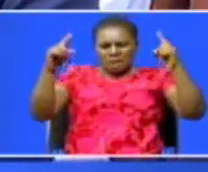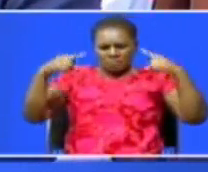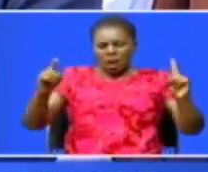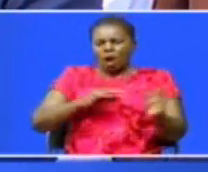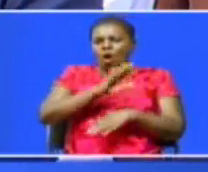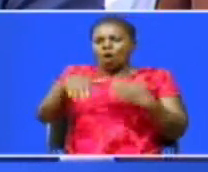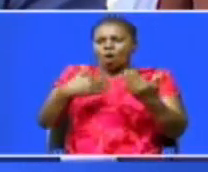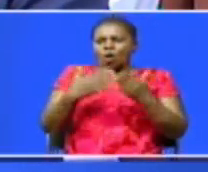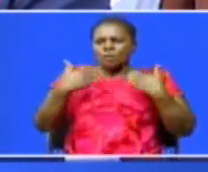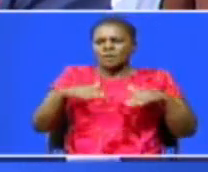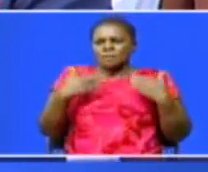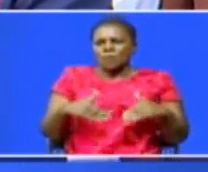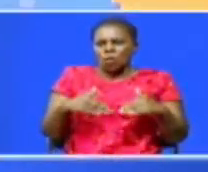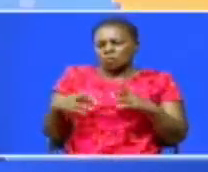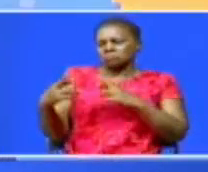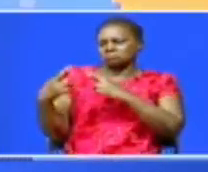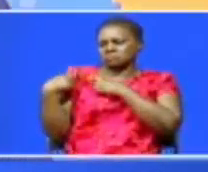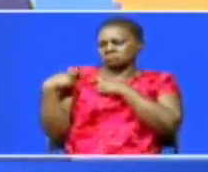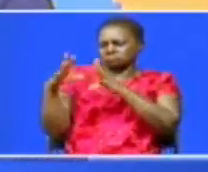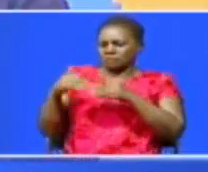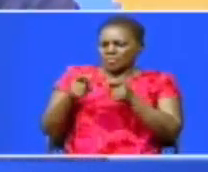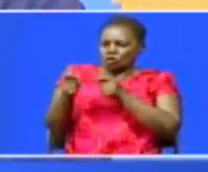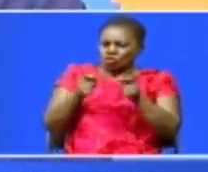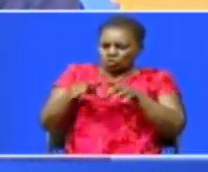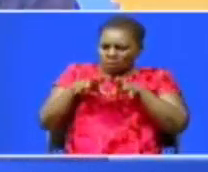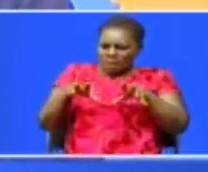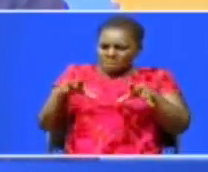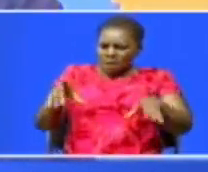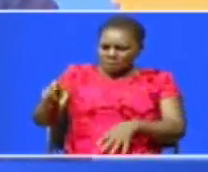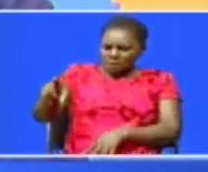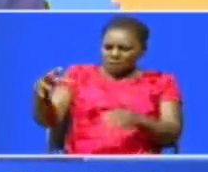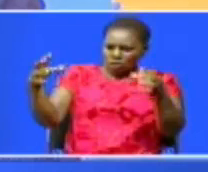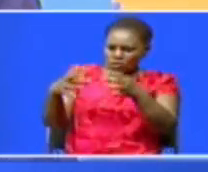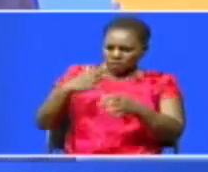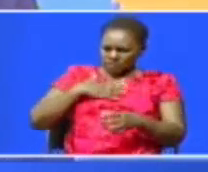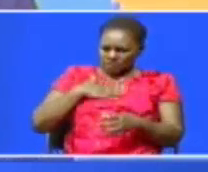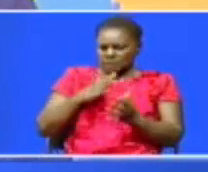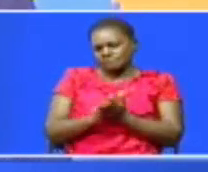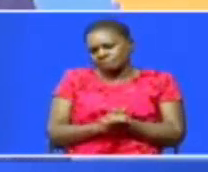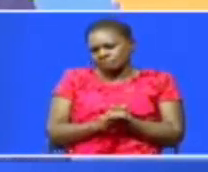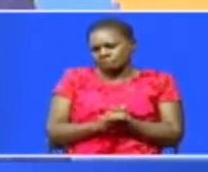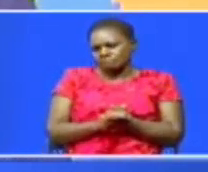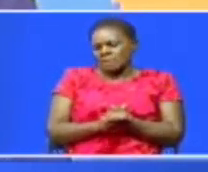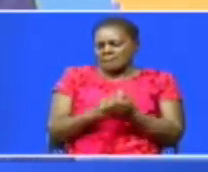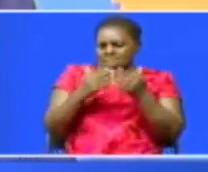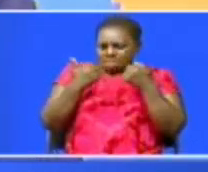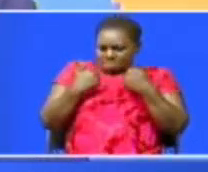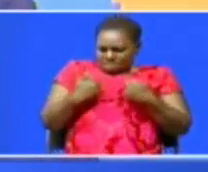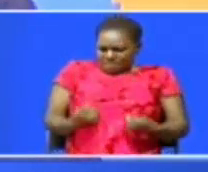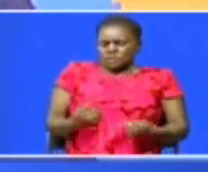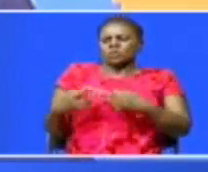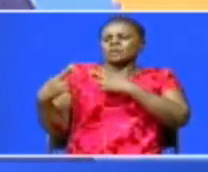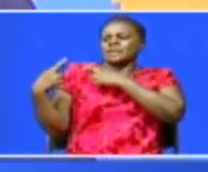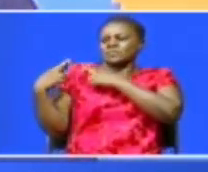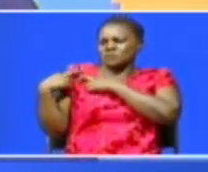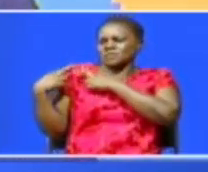all Kenyans play their part. To control the spread of the virus in our communities, it calls for personal